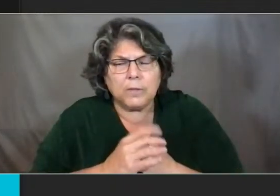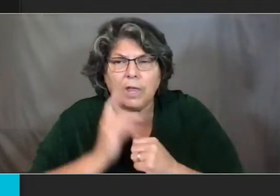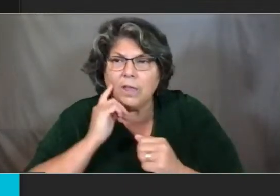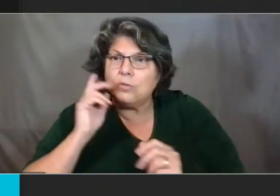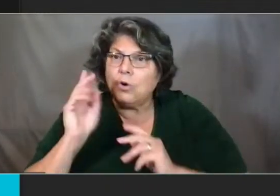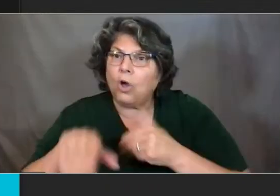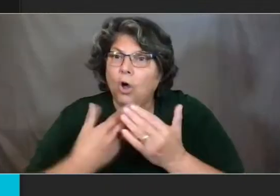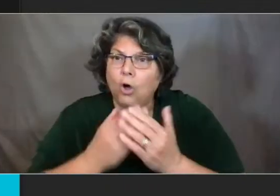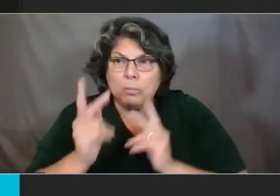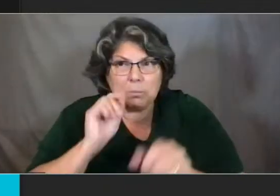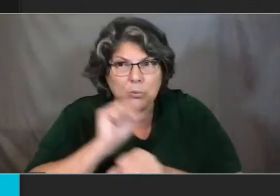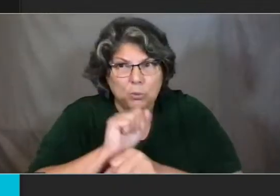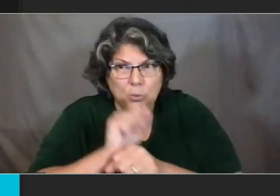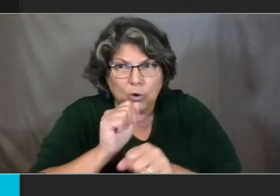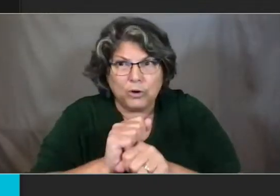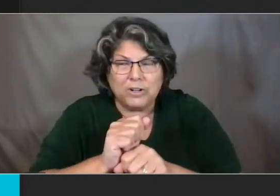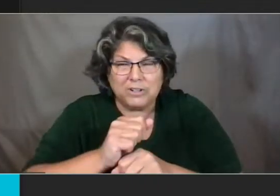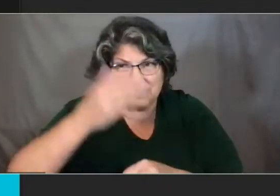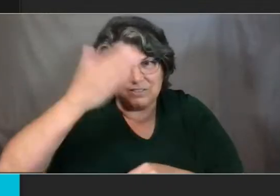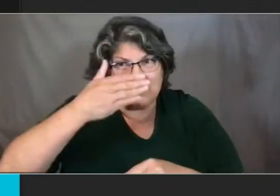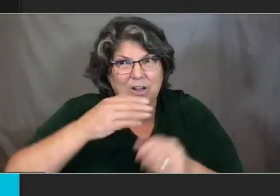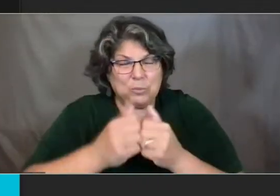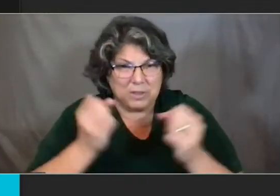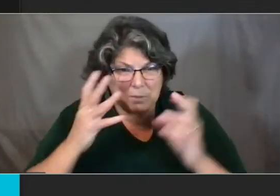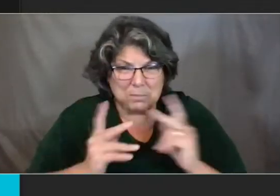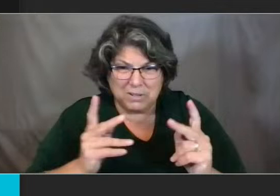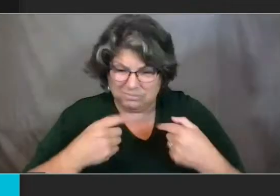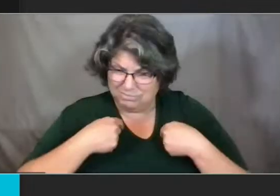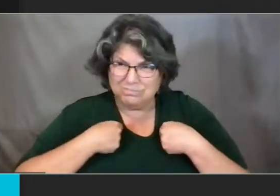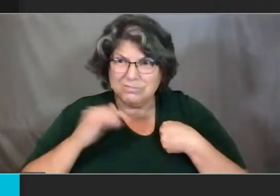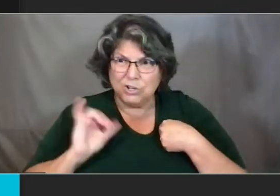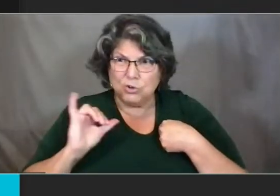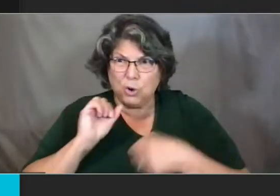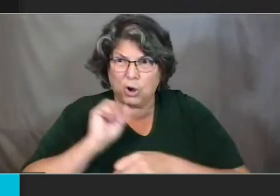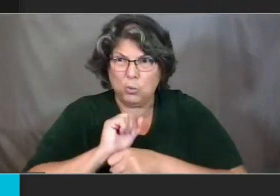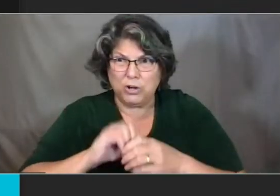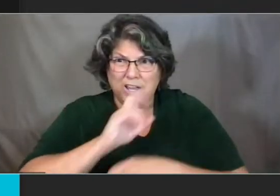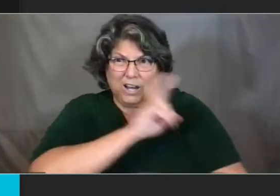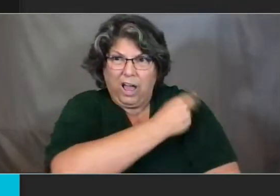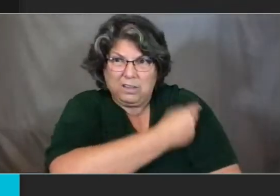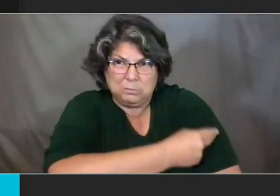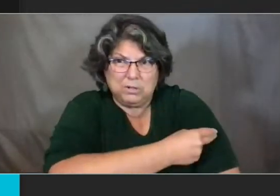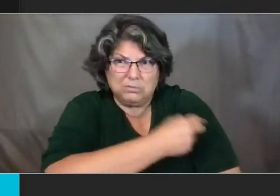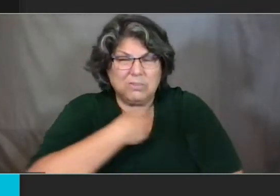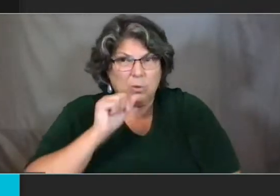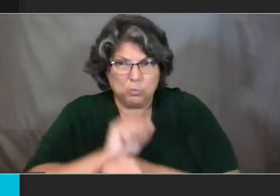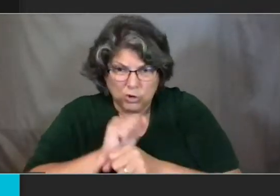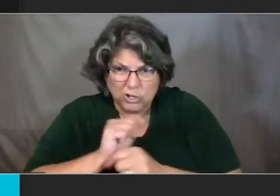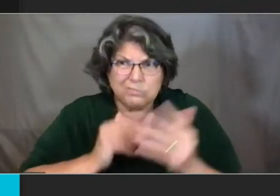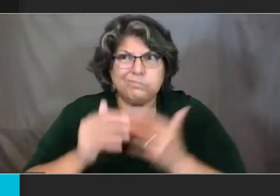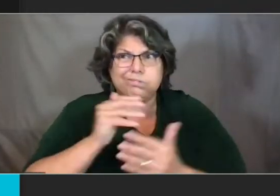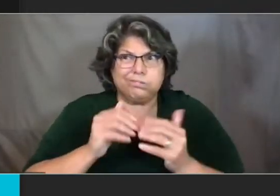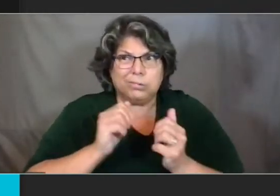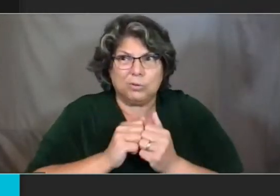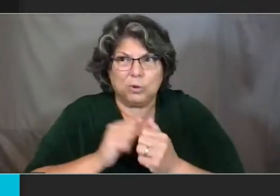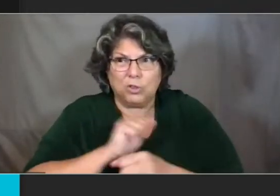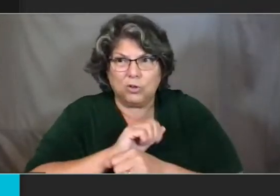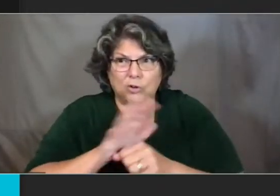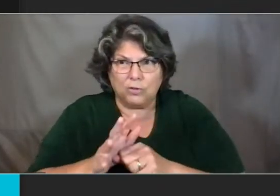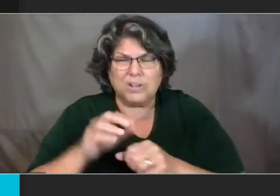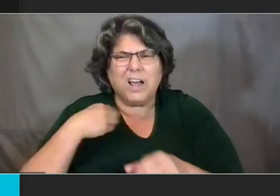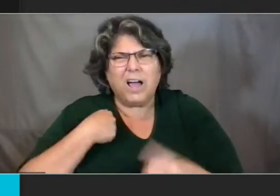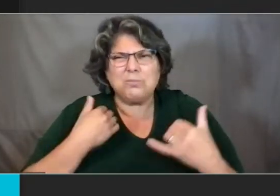workers, and I'm going to say this myself as a hospital worker who's back working on the front lines of COVID. I'm in San Diego County doing that